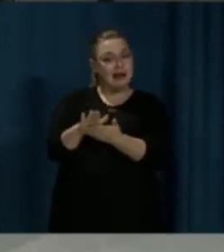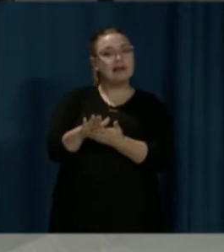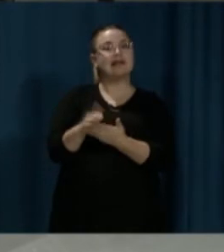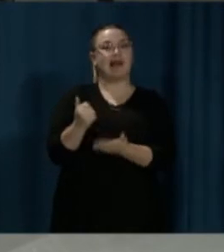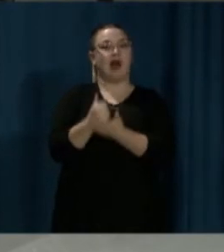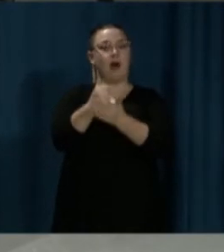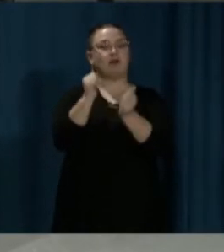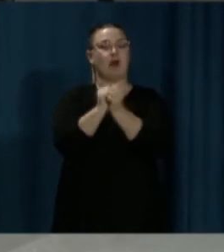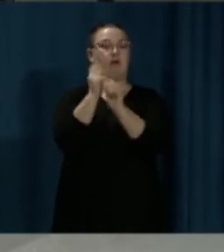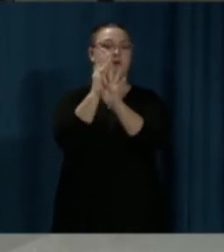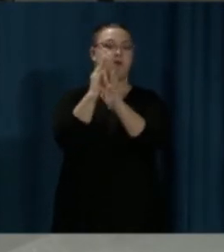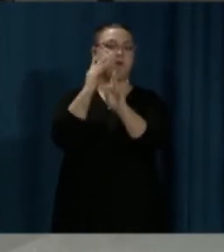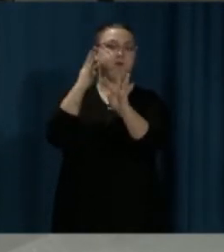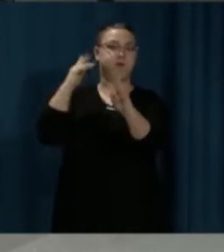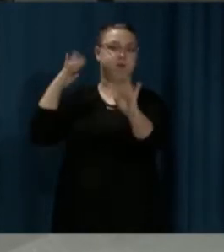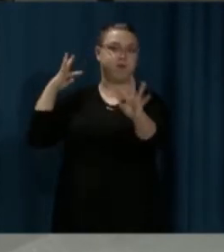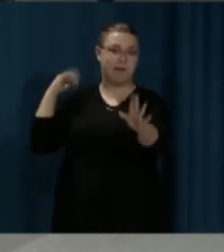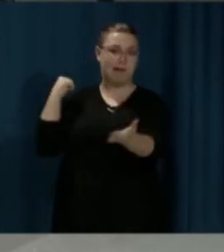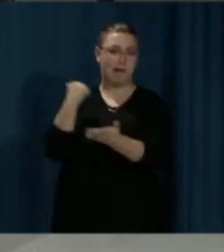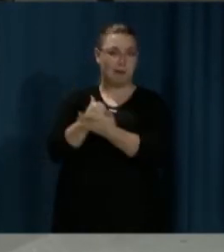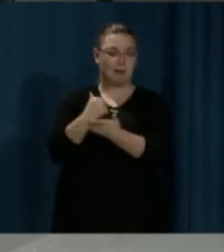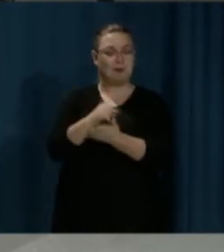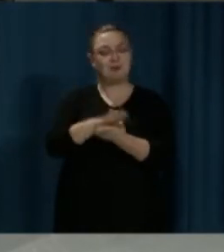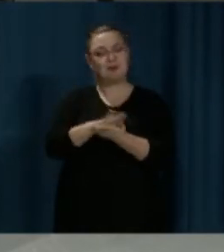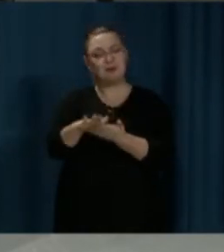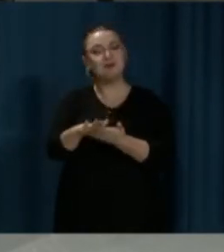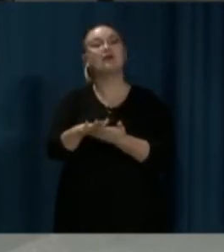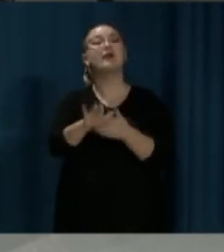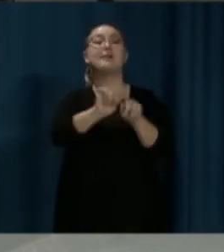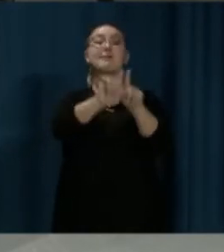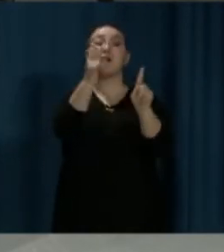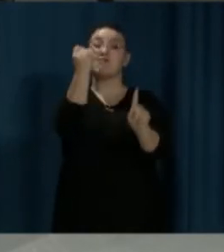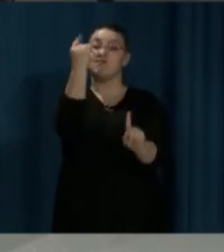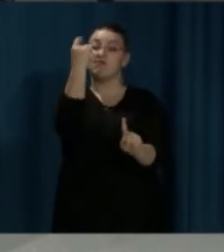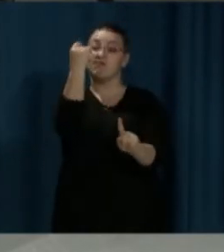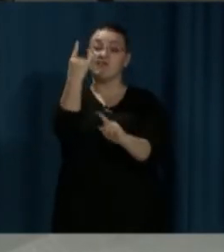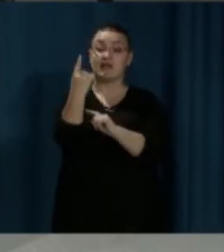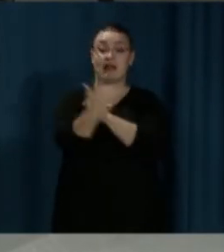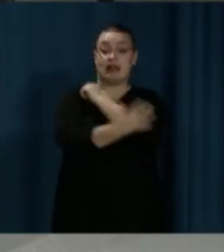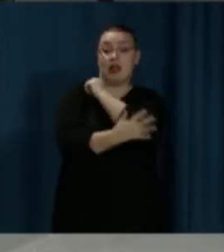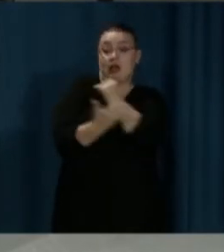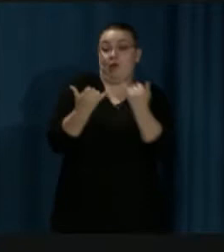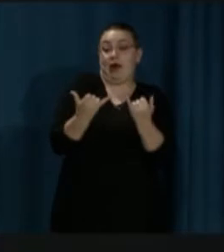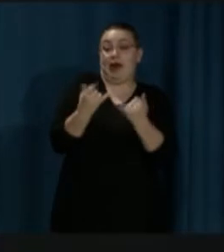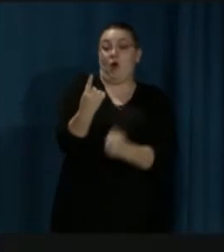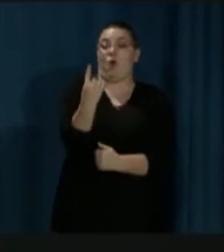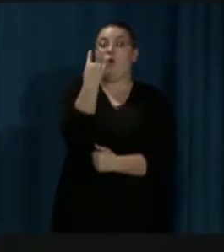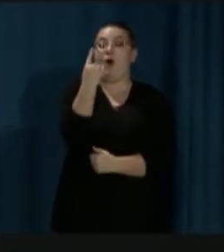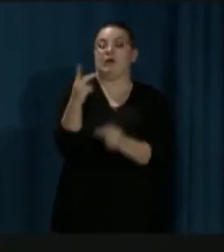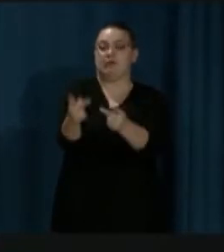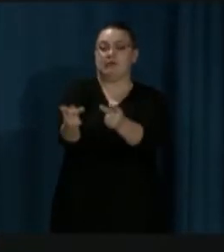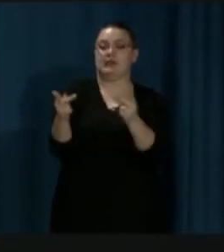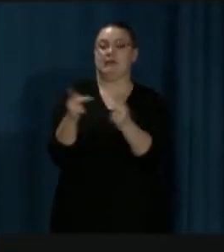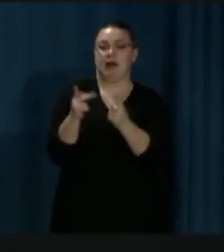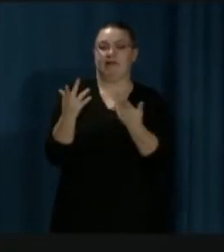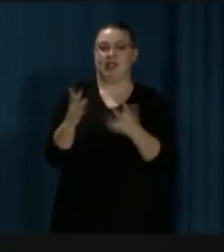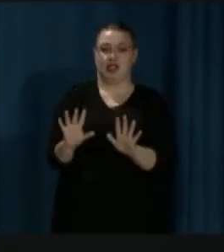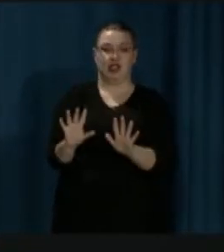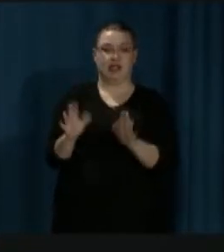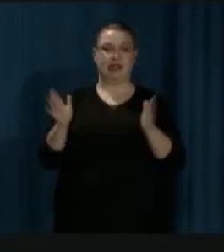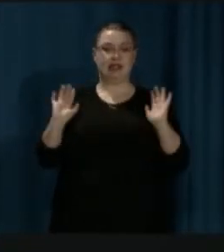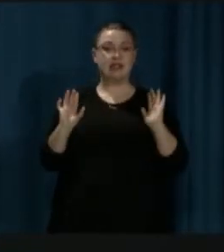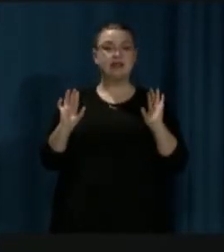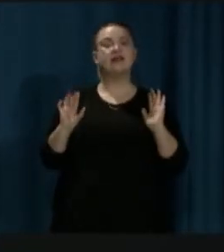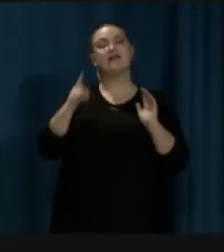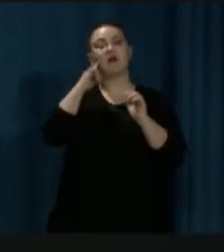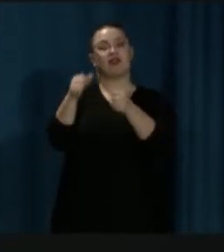lines during the process. Each county is also allowed just a single drop box, which usually has to be somewhere near the county board of elections.